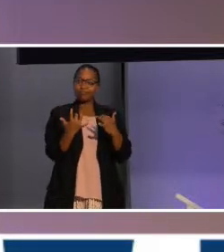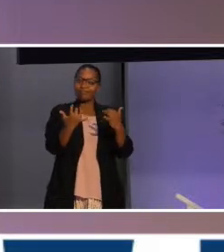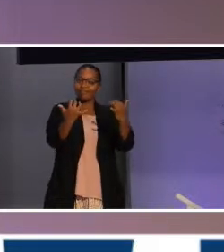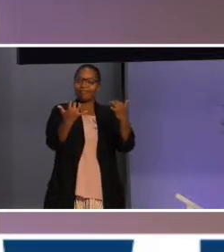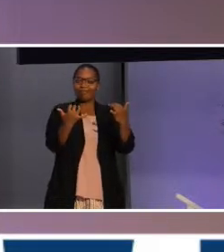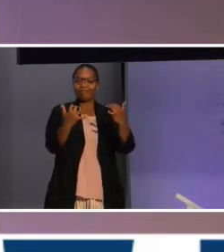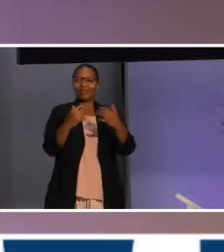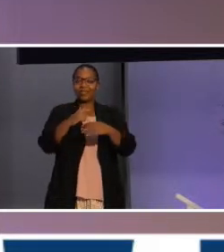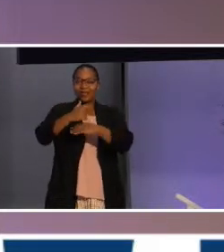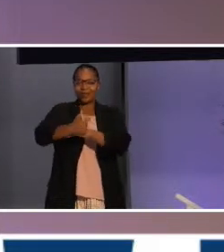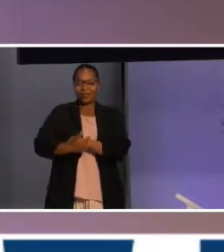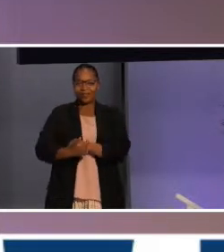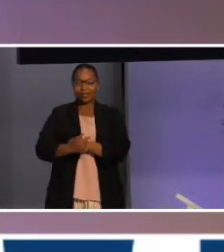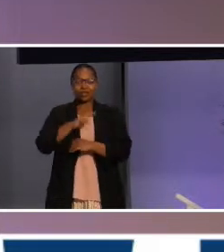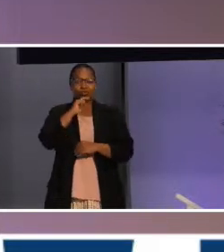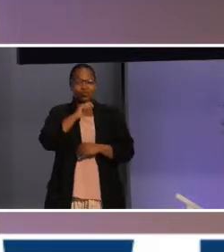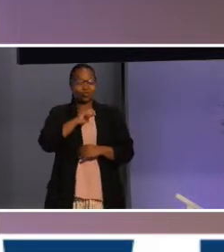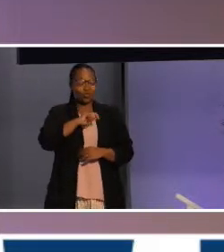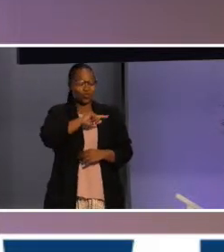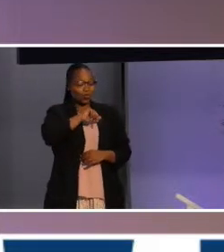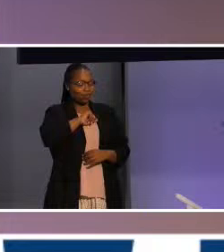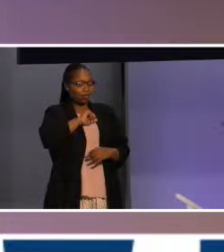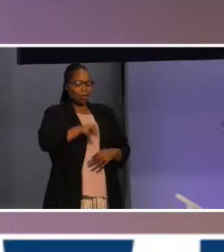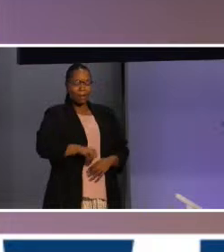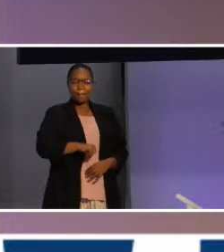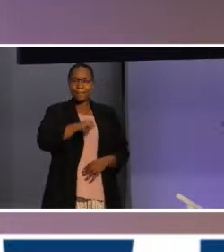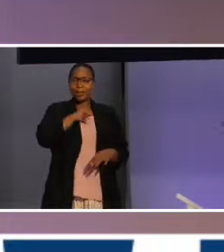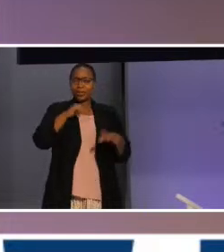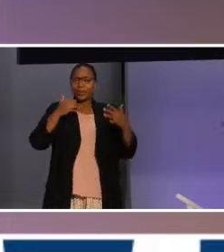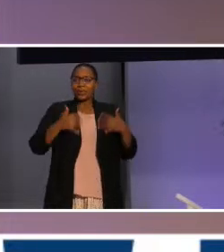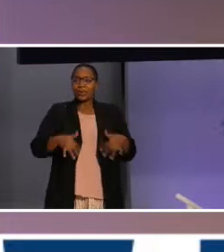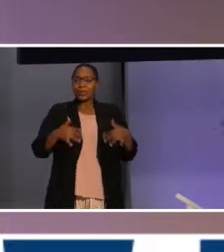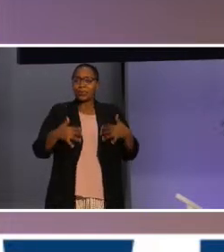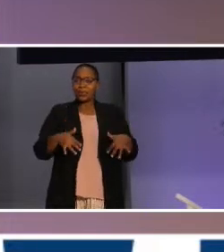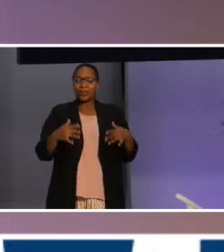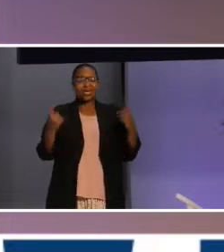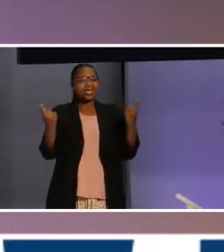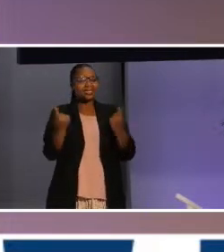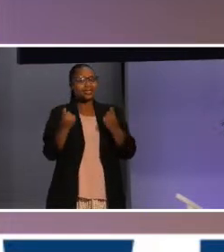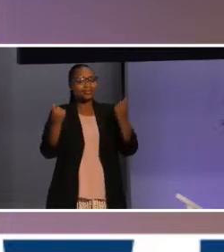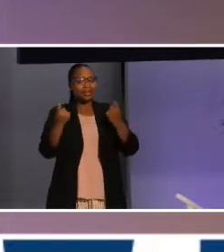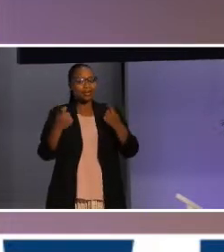It is with great pride that these events are hosted by our